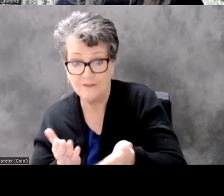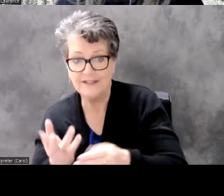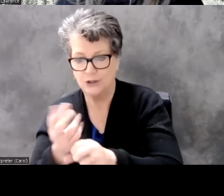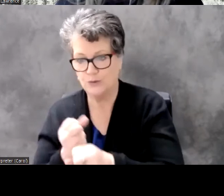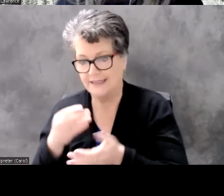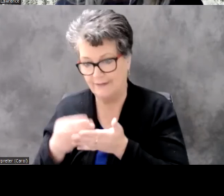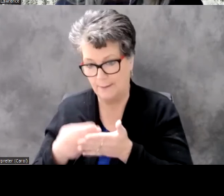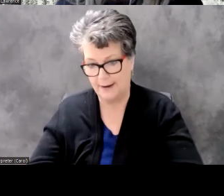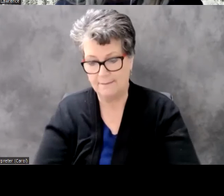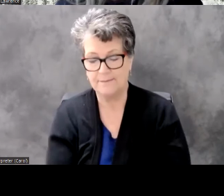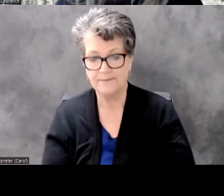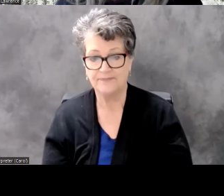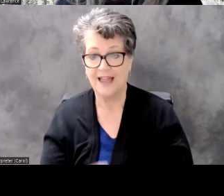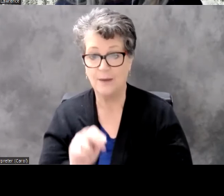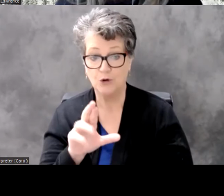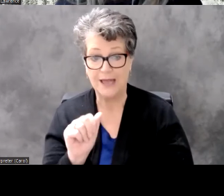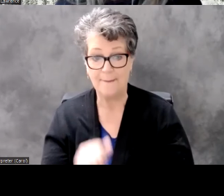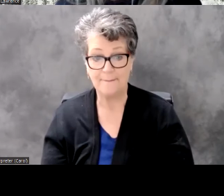Thank you. Rita.